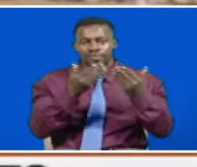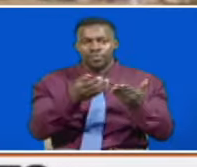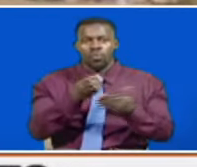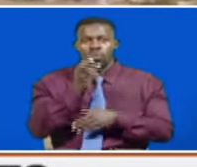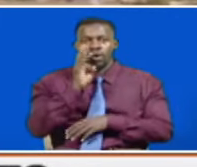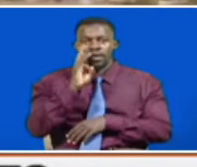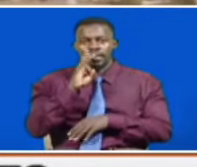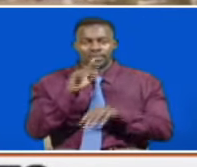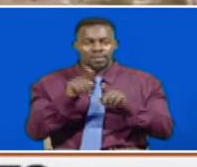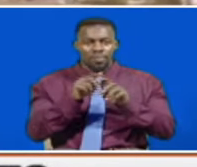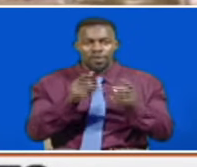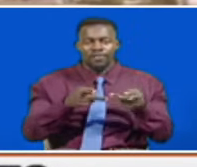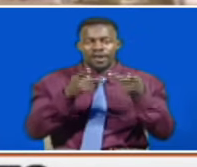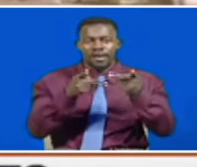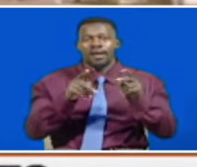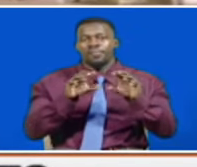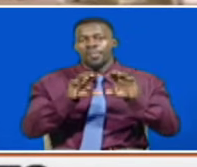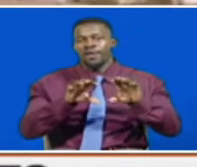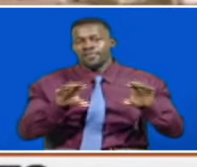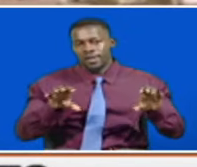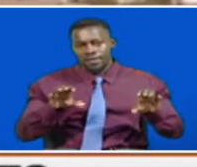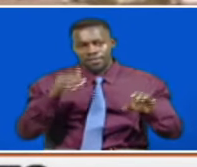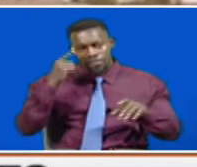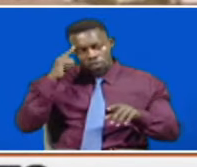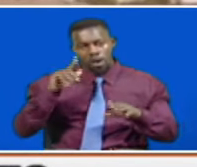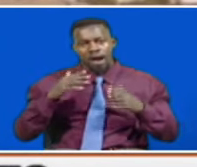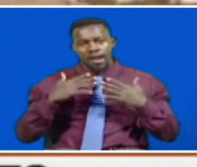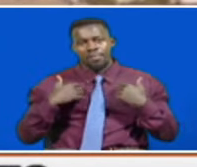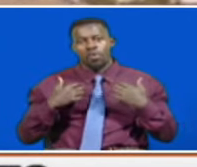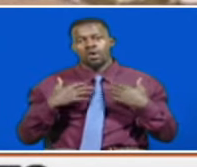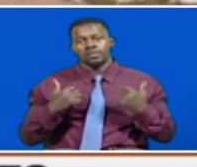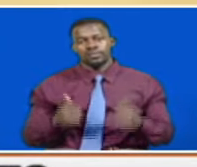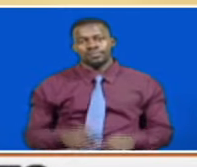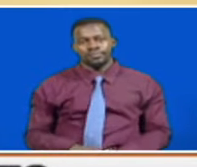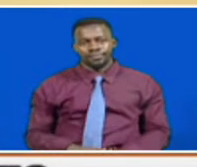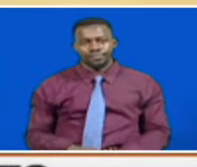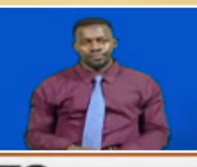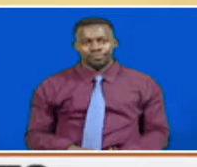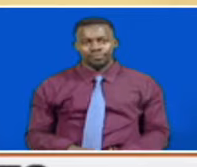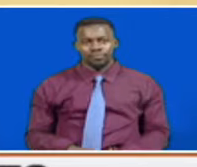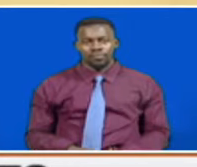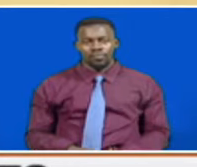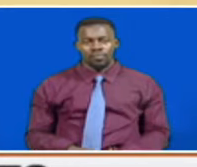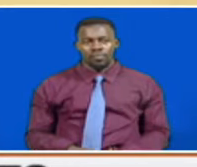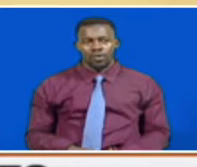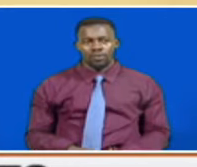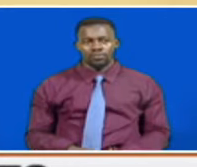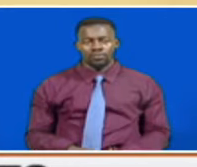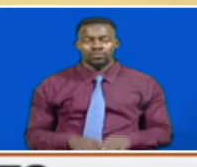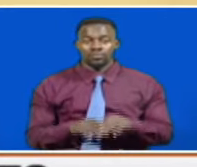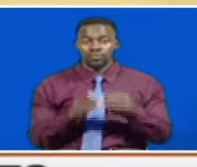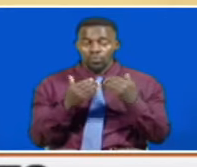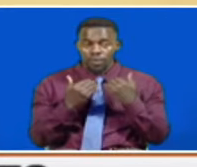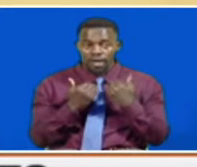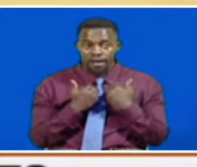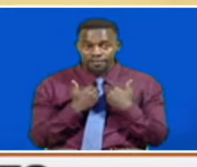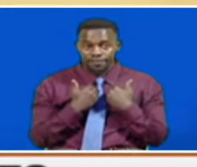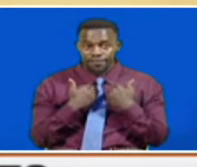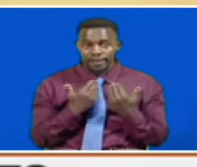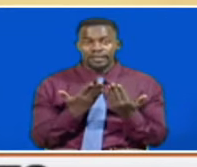well as provide market for the livestock. Then finally, we will have also incorporation